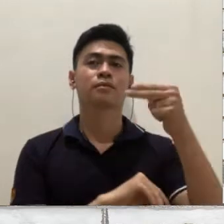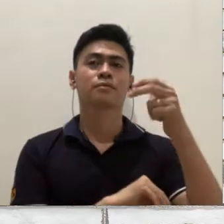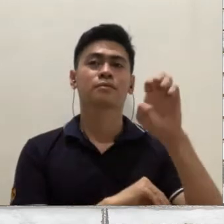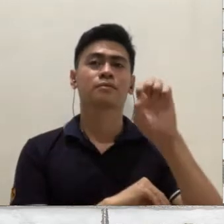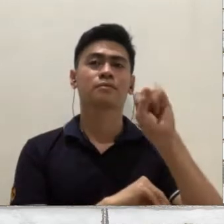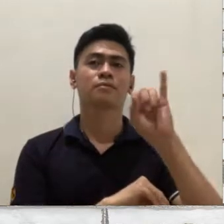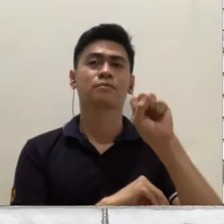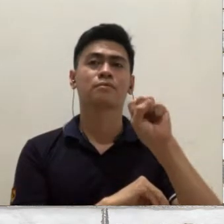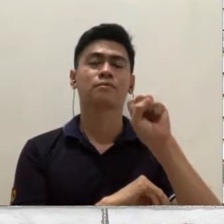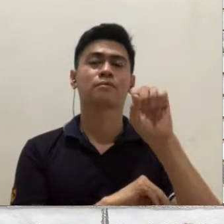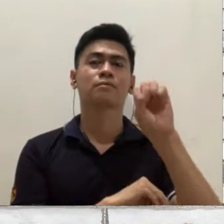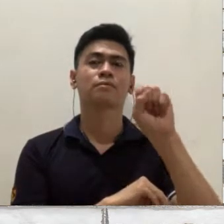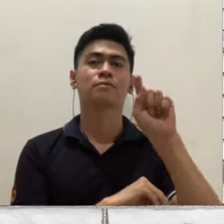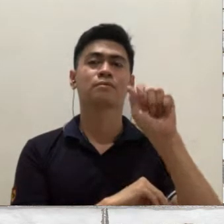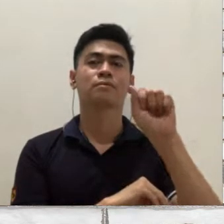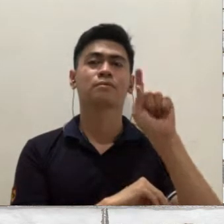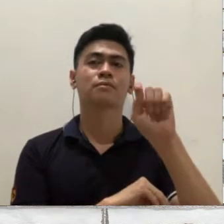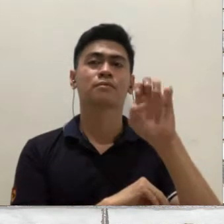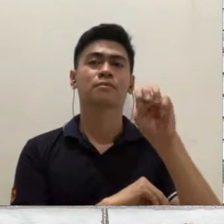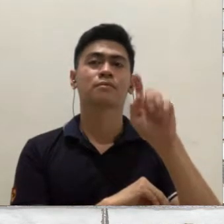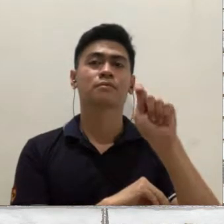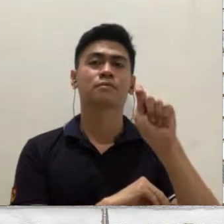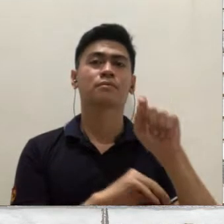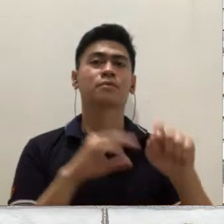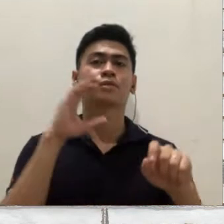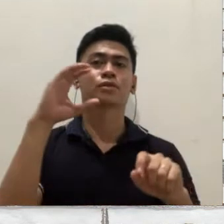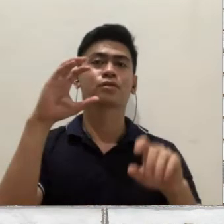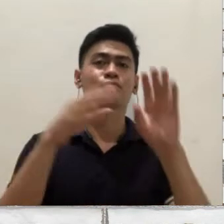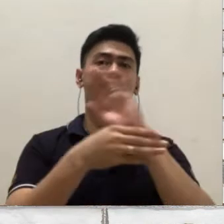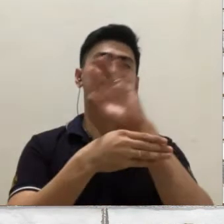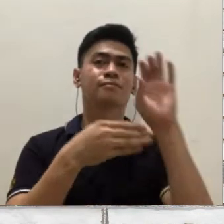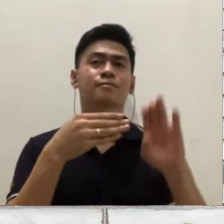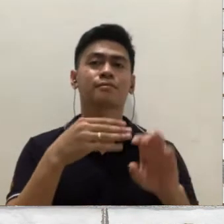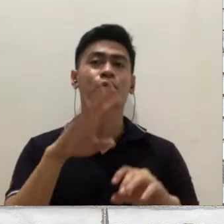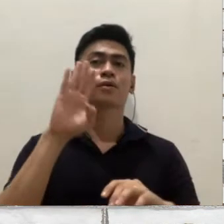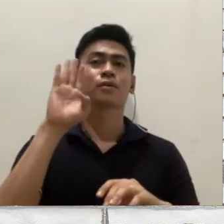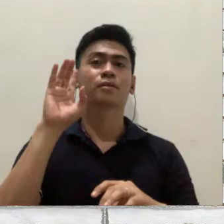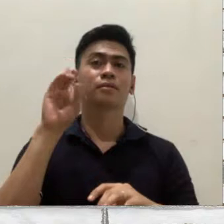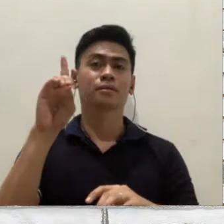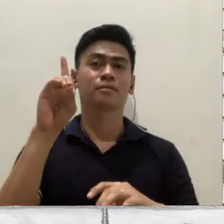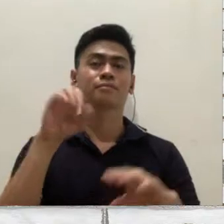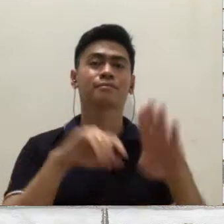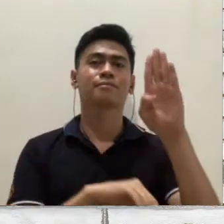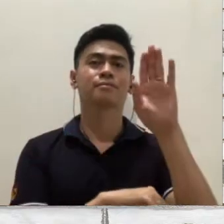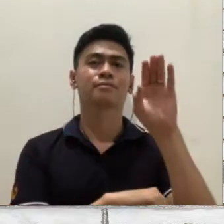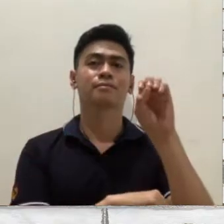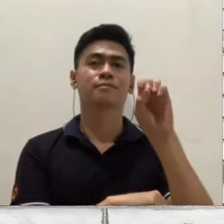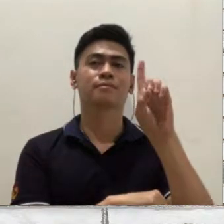statement, C. Conclusion, or D. Body.